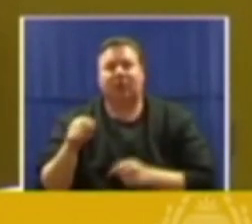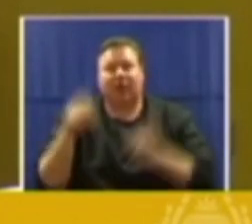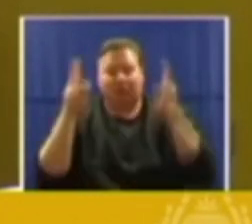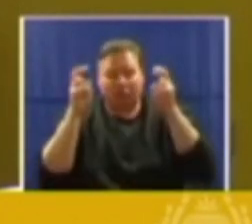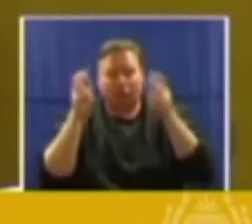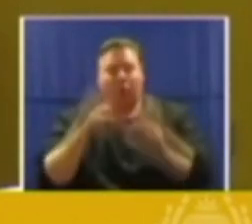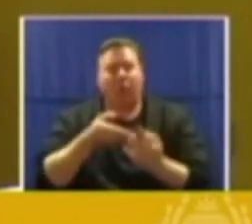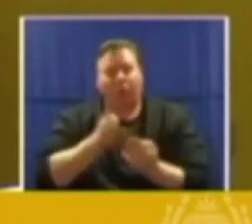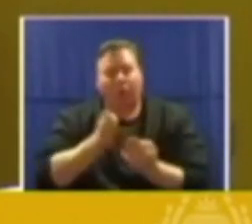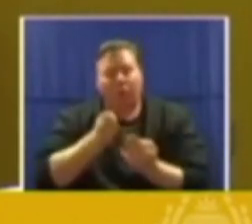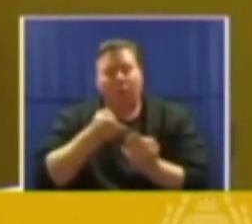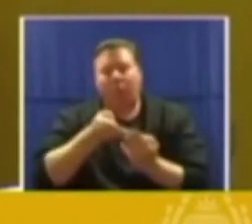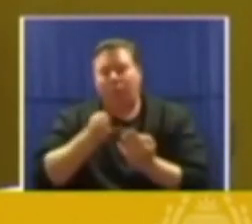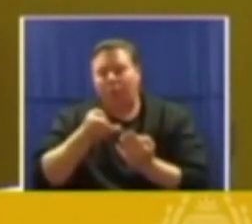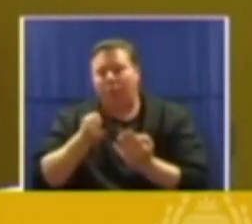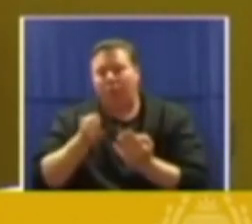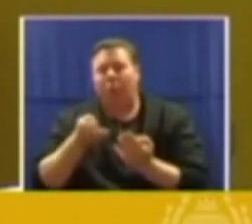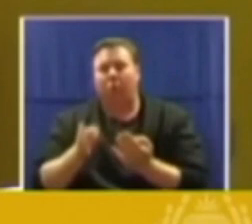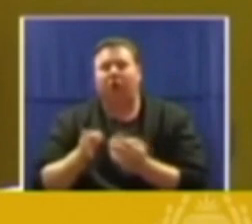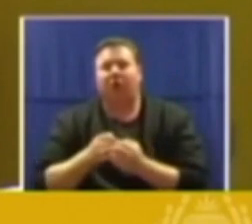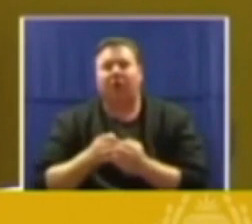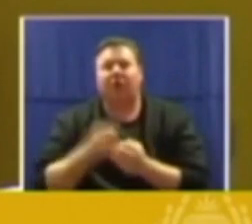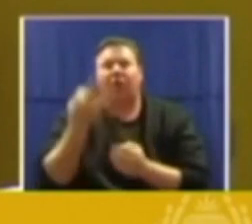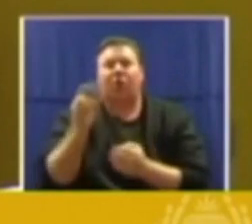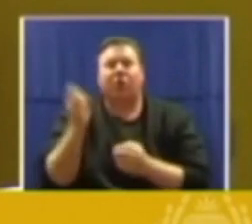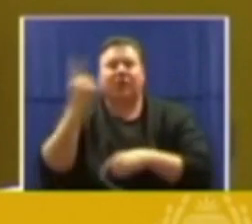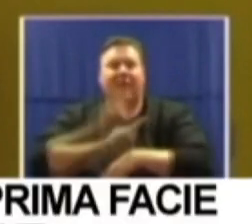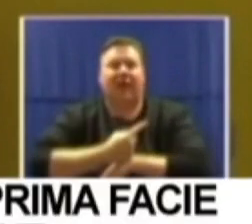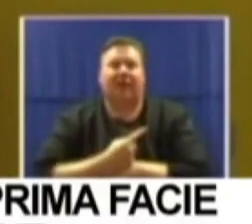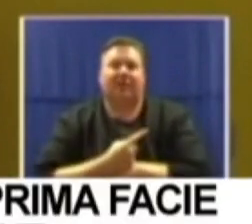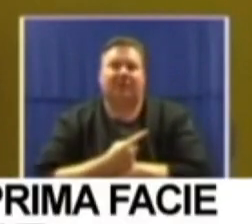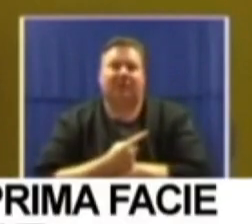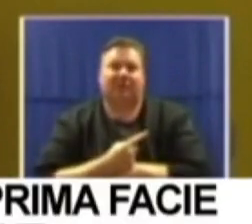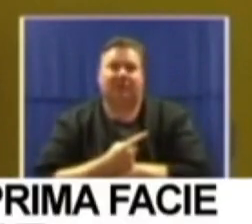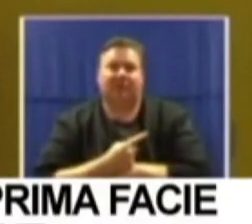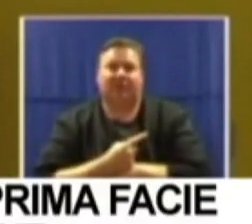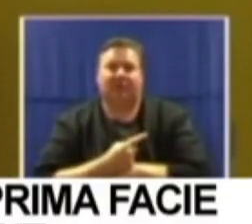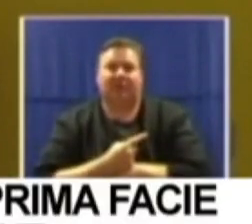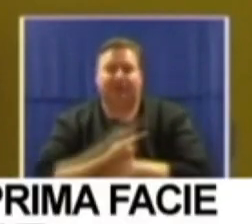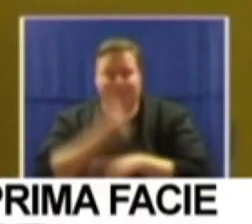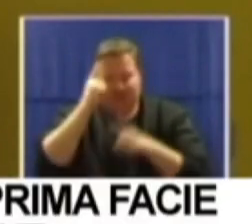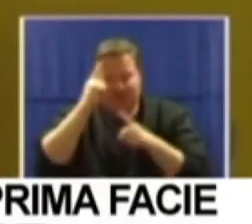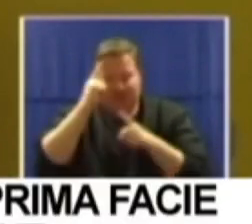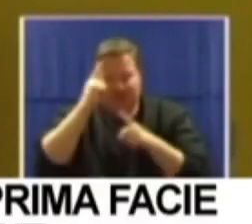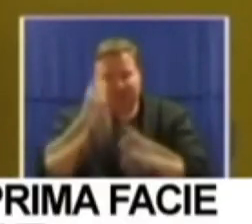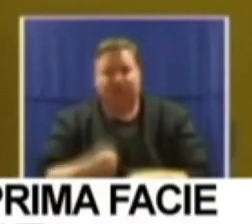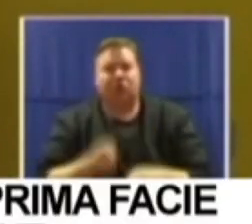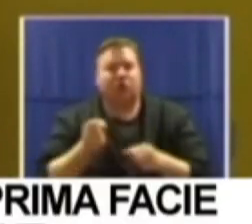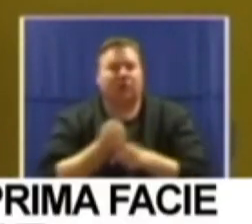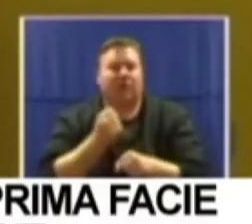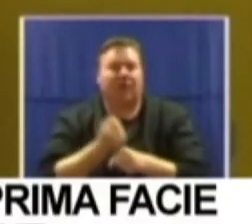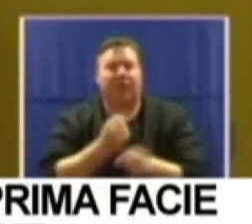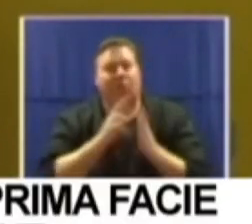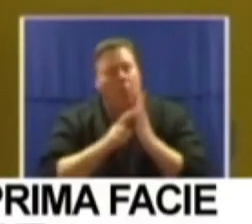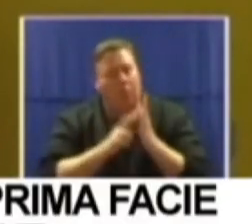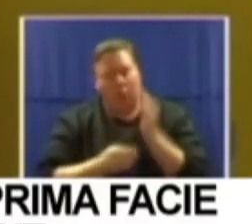issues and will be given 30 days, and they will make a determination and submit a